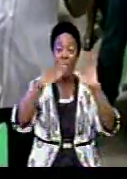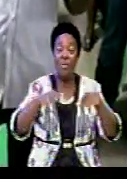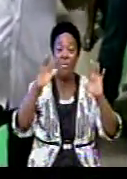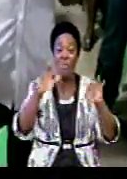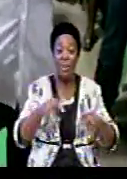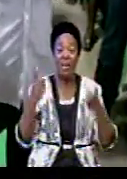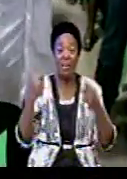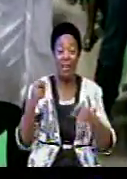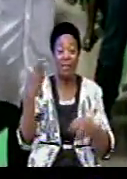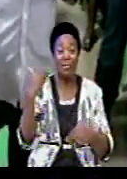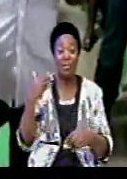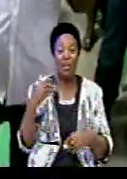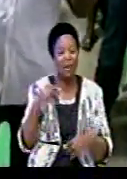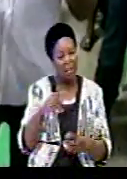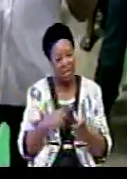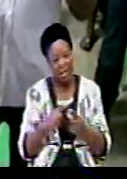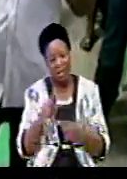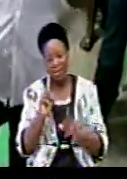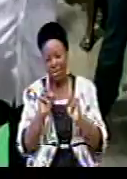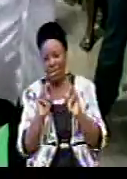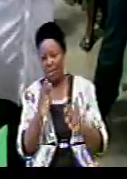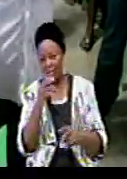I will be all right.